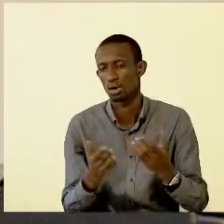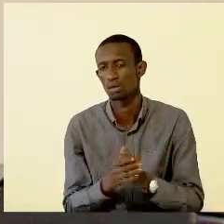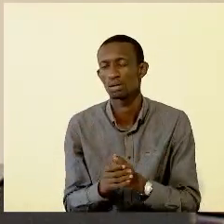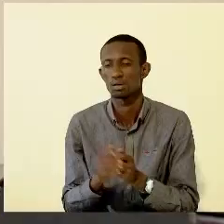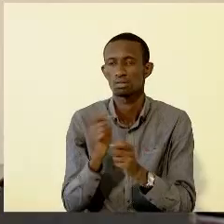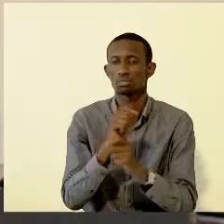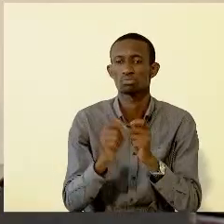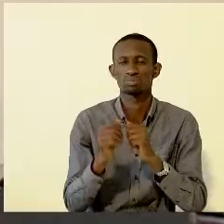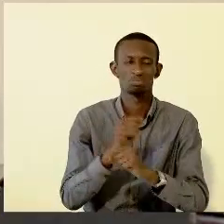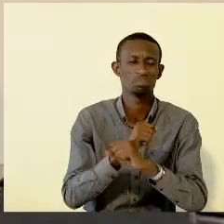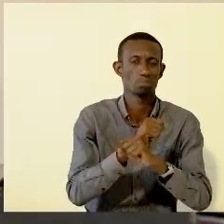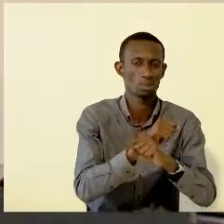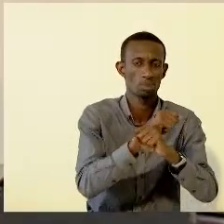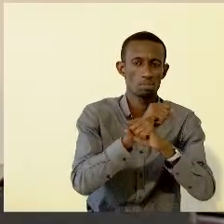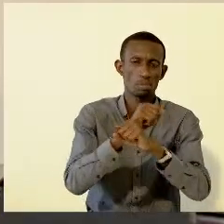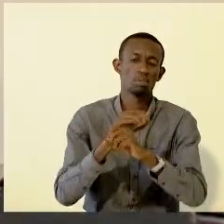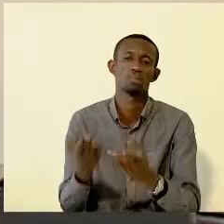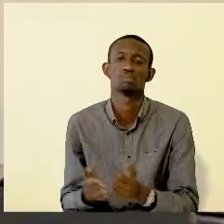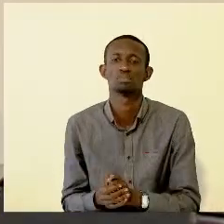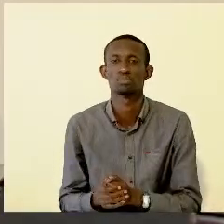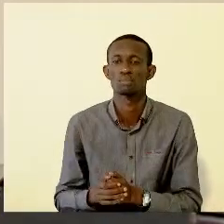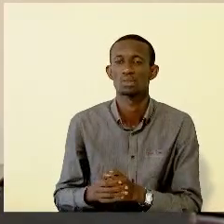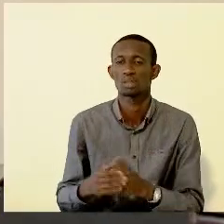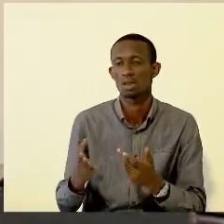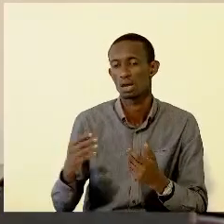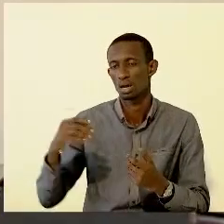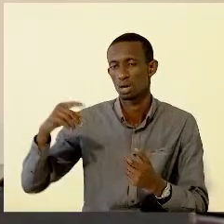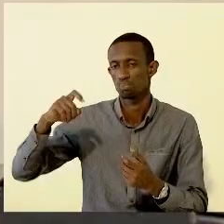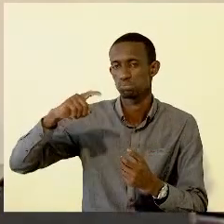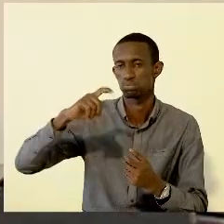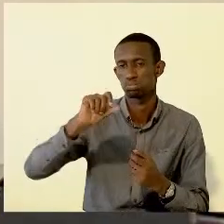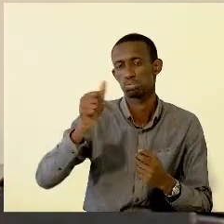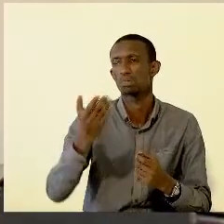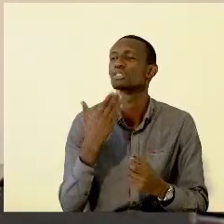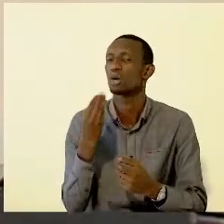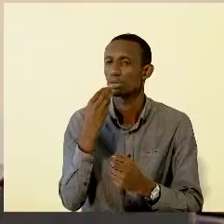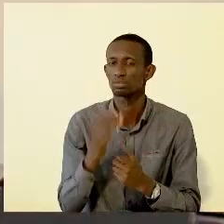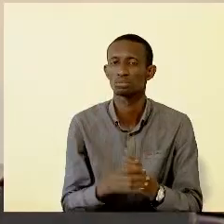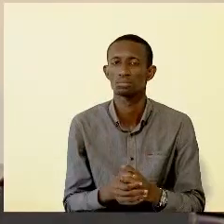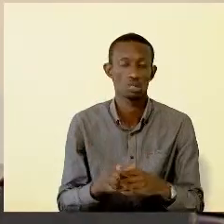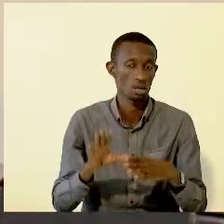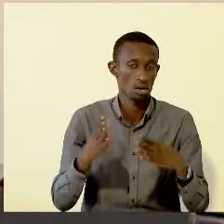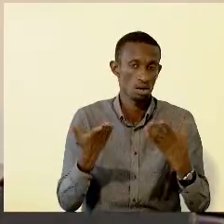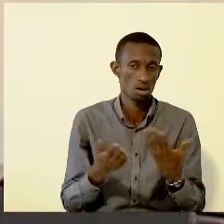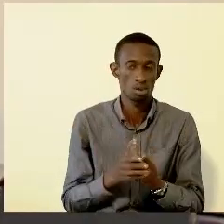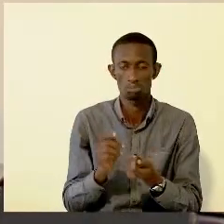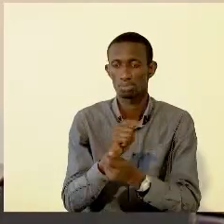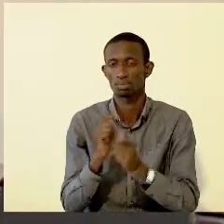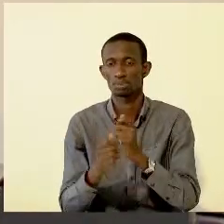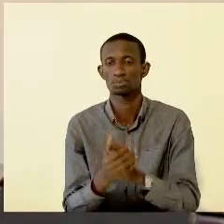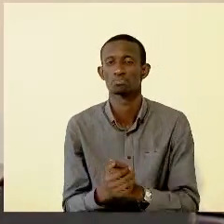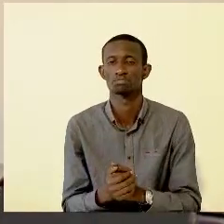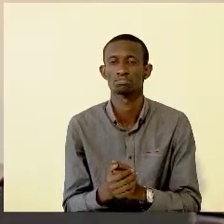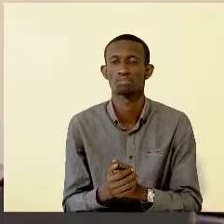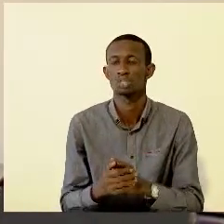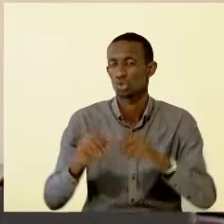modified for protection against other organisms which can eat them. Others are modified so